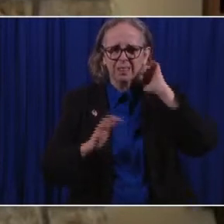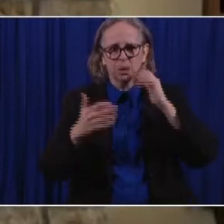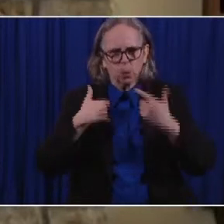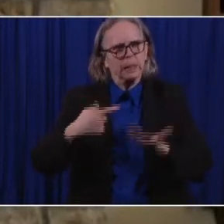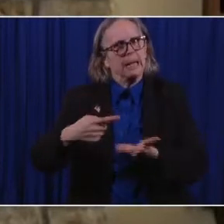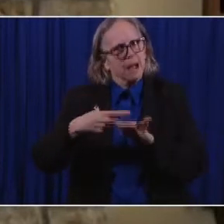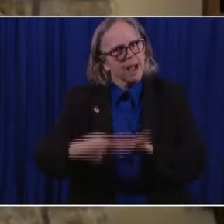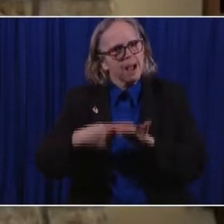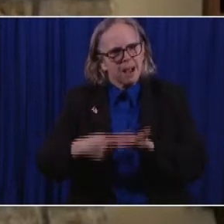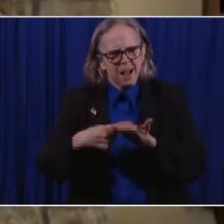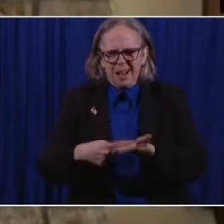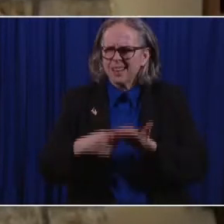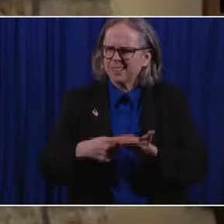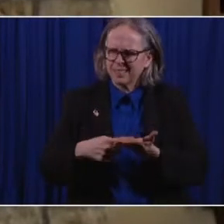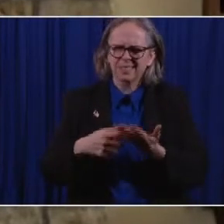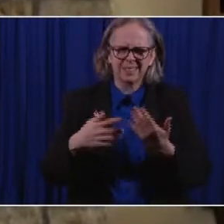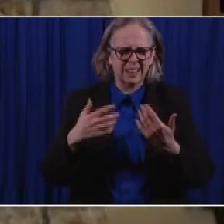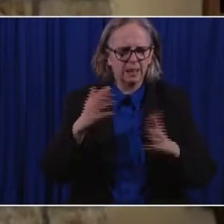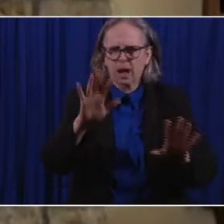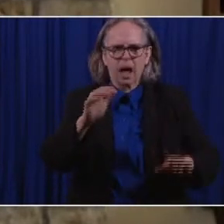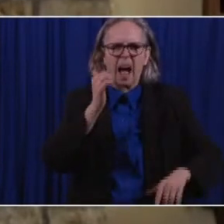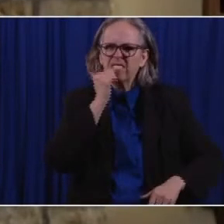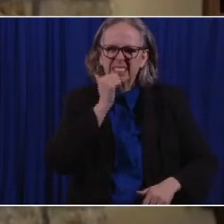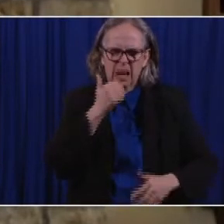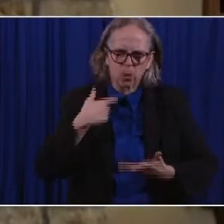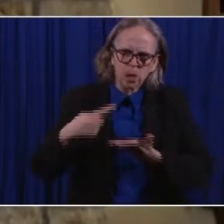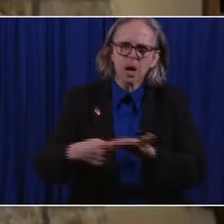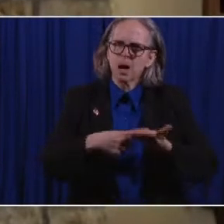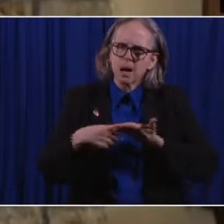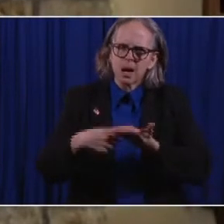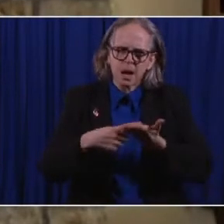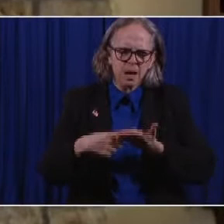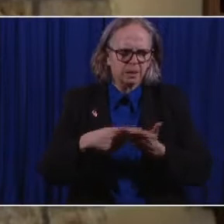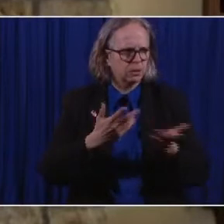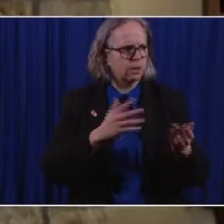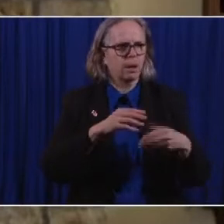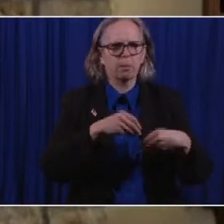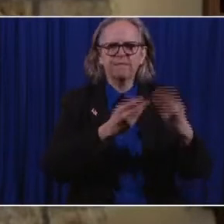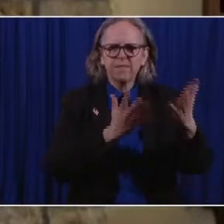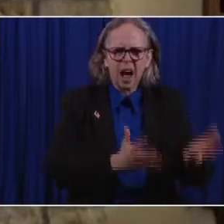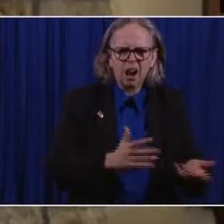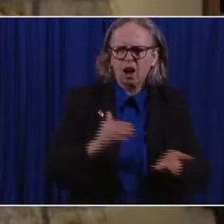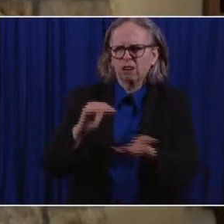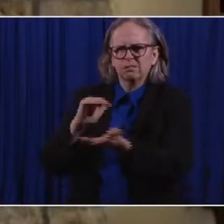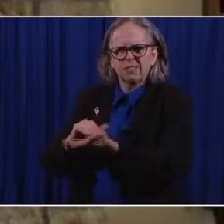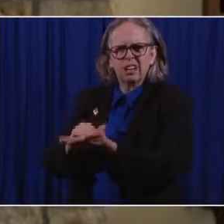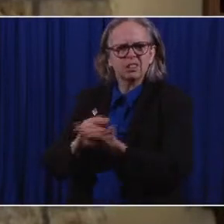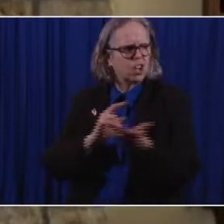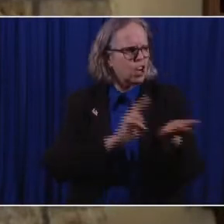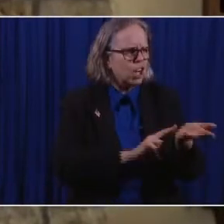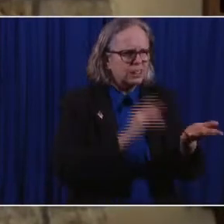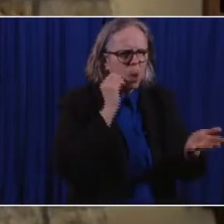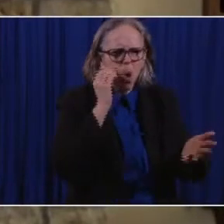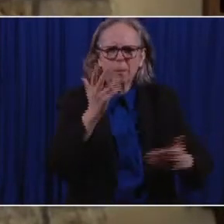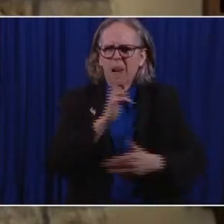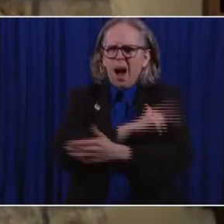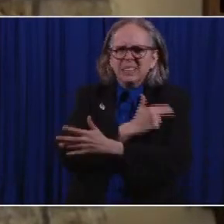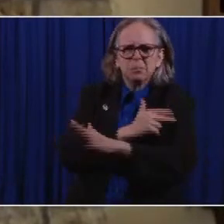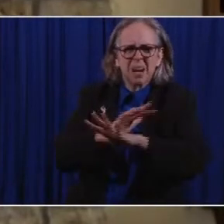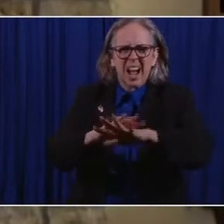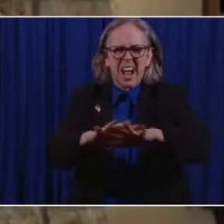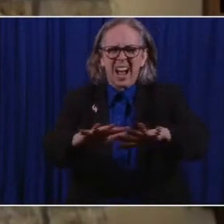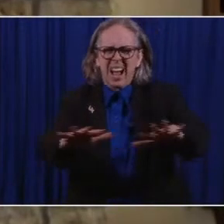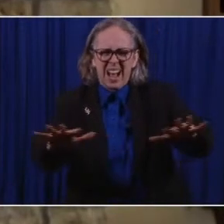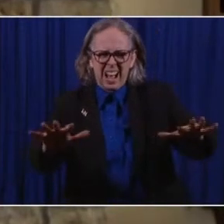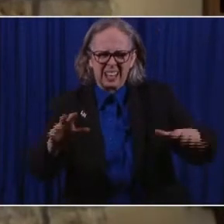talk about our providers, when we talk about the nursing homes, any place, the hospitals, we do not want to see anything wasted. And we've set